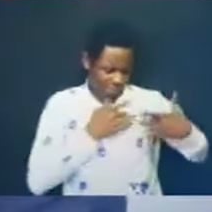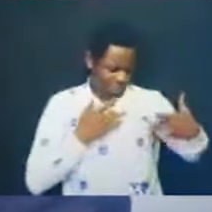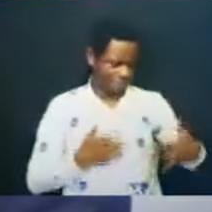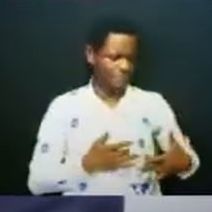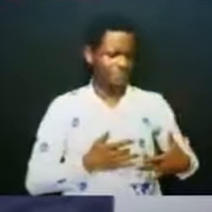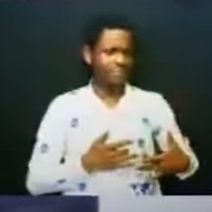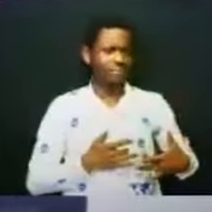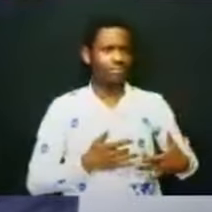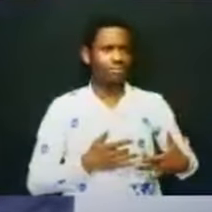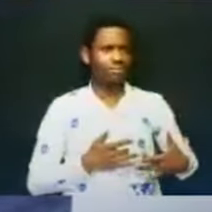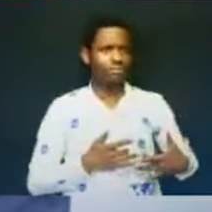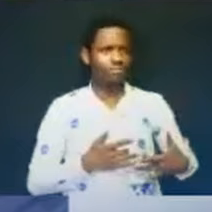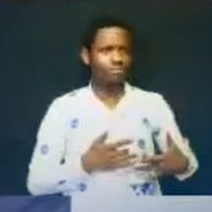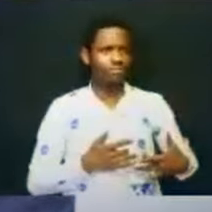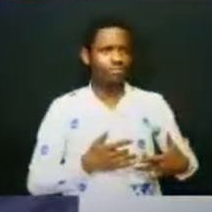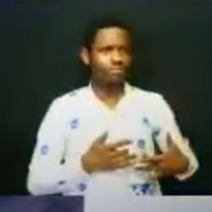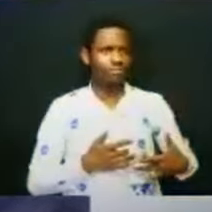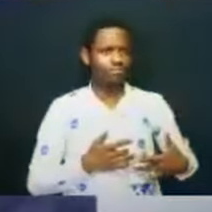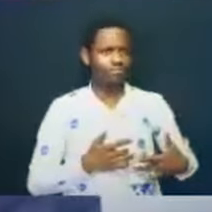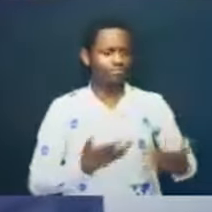Then the wife said,